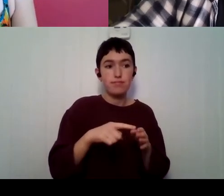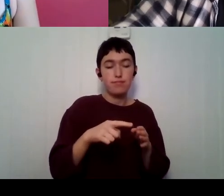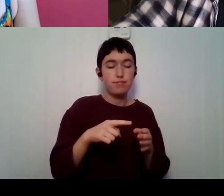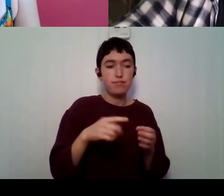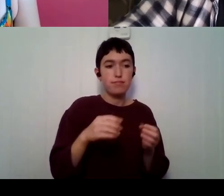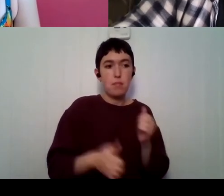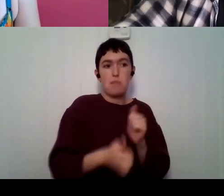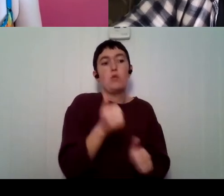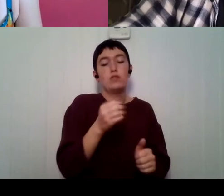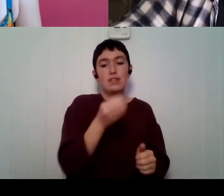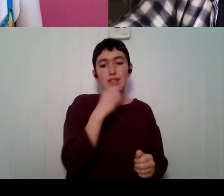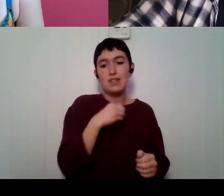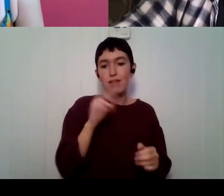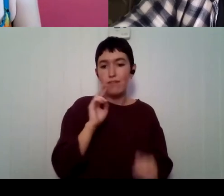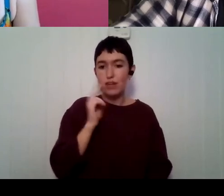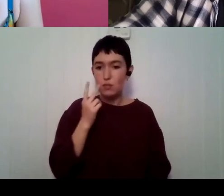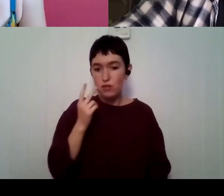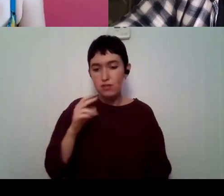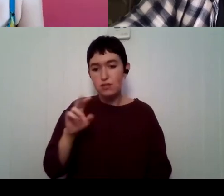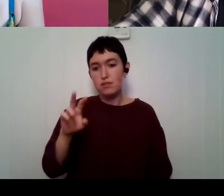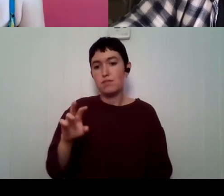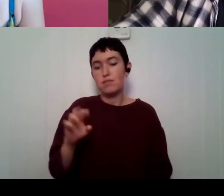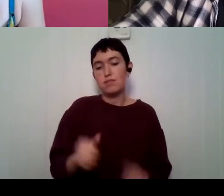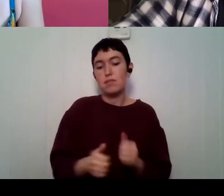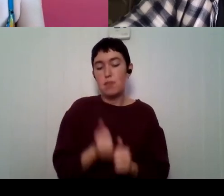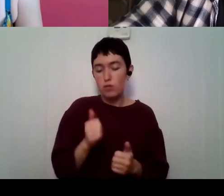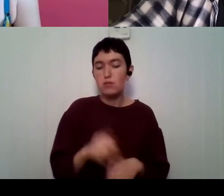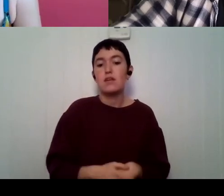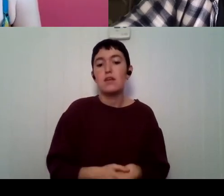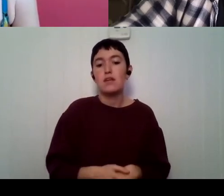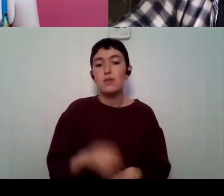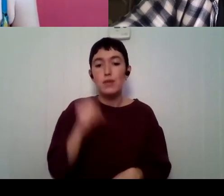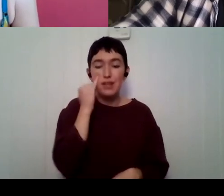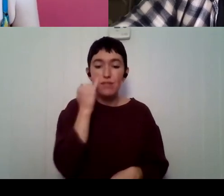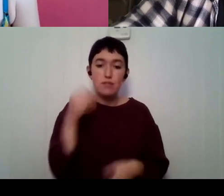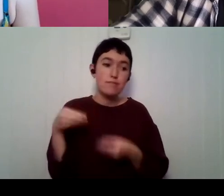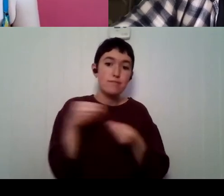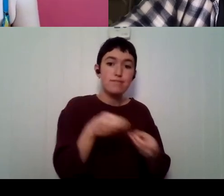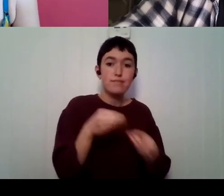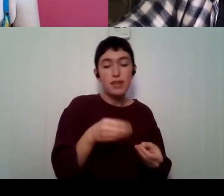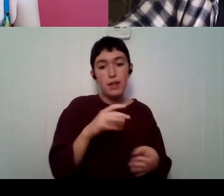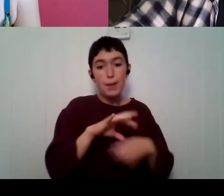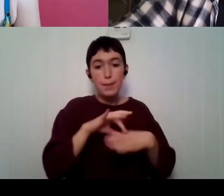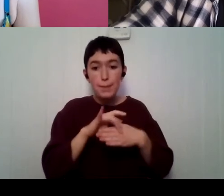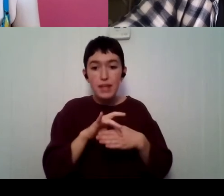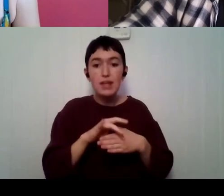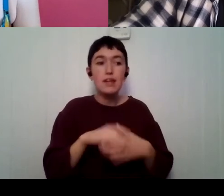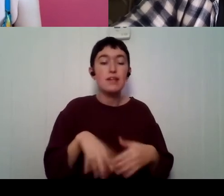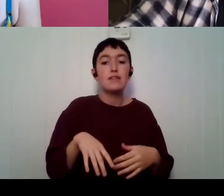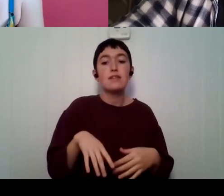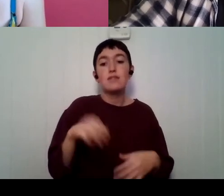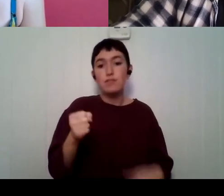And if they're getting meat and dairy and things like that, it could give them things like heart disease and lead to, you know, younger